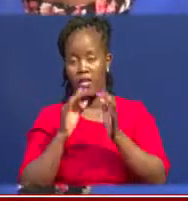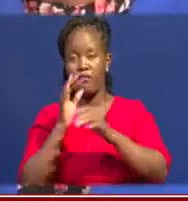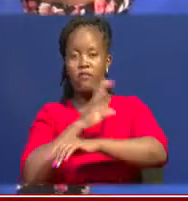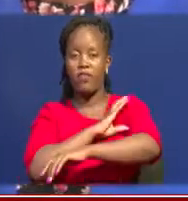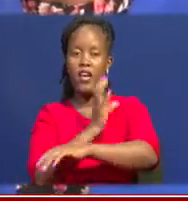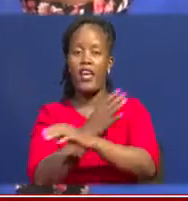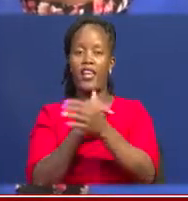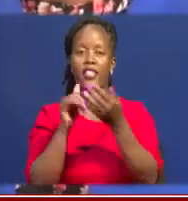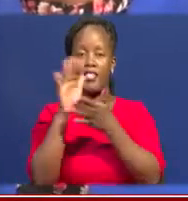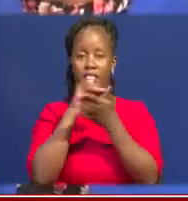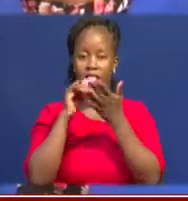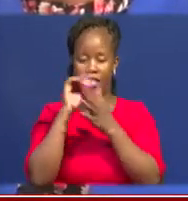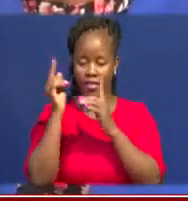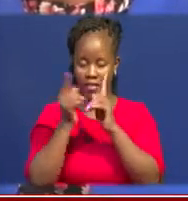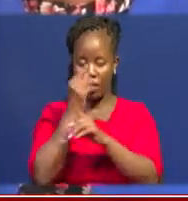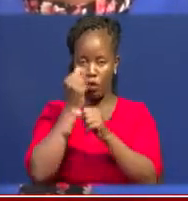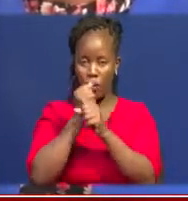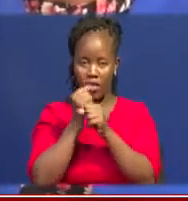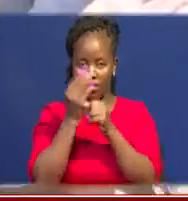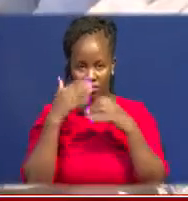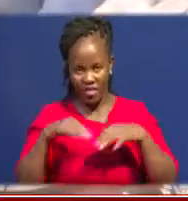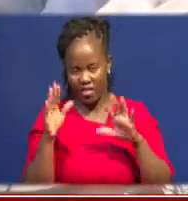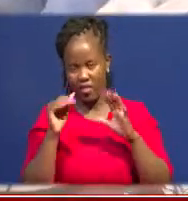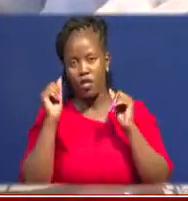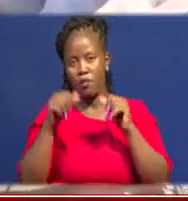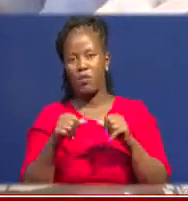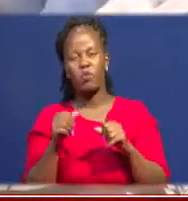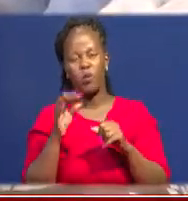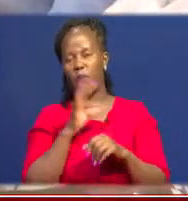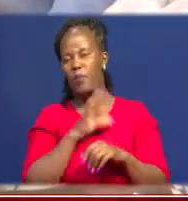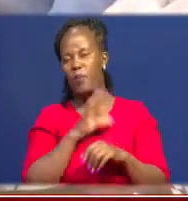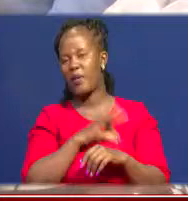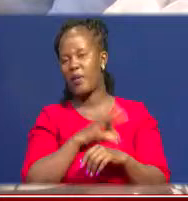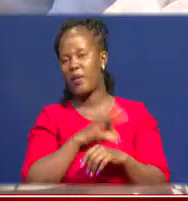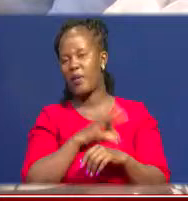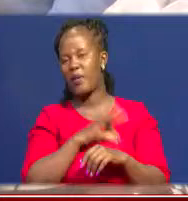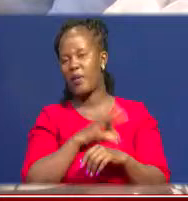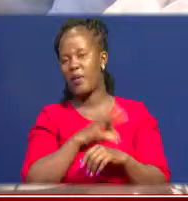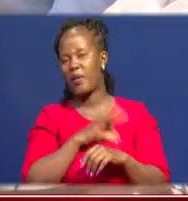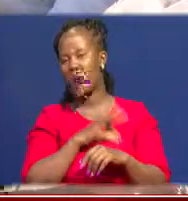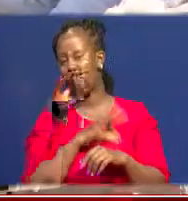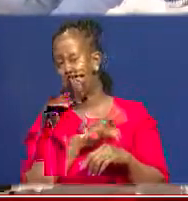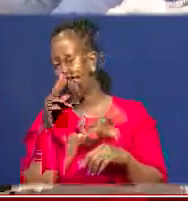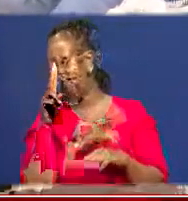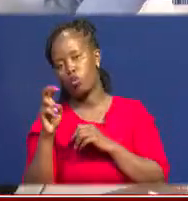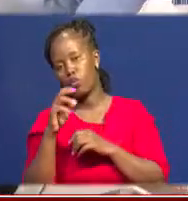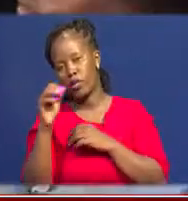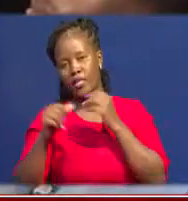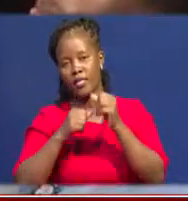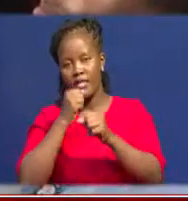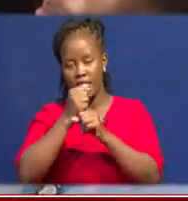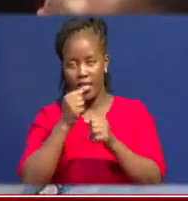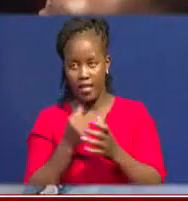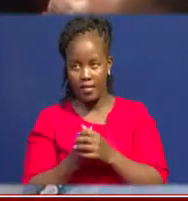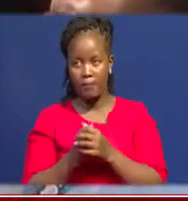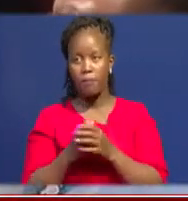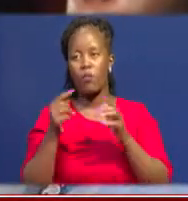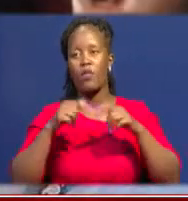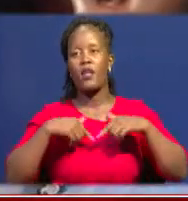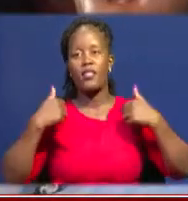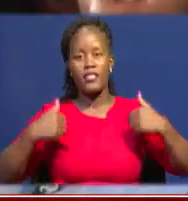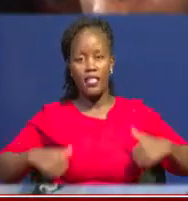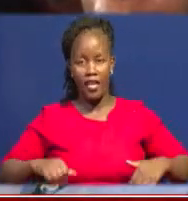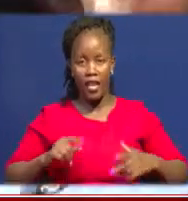optimally, it should be able to pay for itself within 15 to 20. As part of the agreement, in South Korea will train